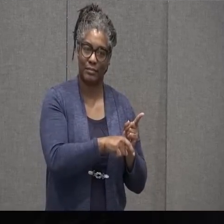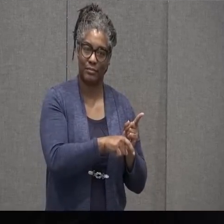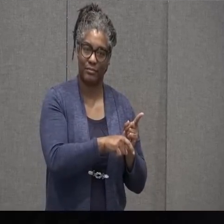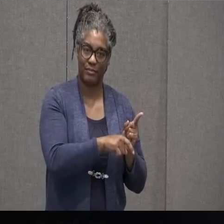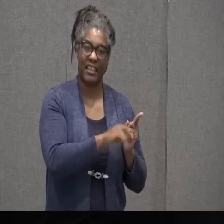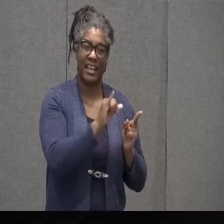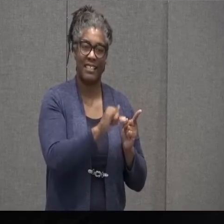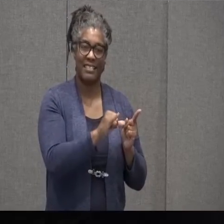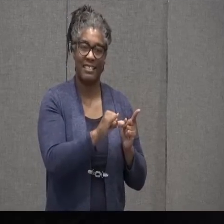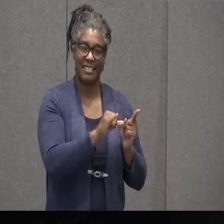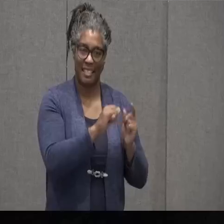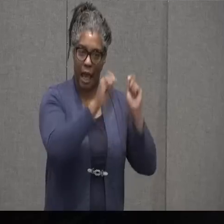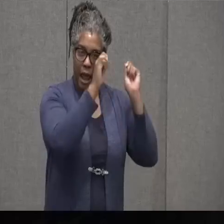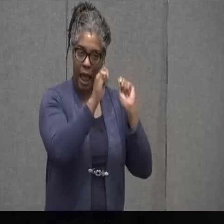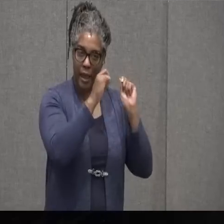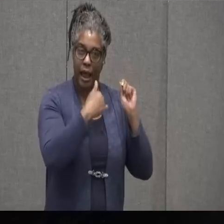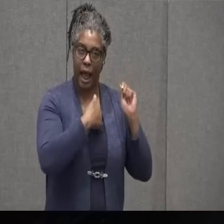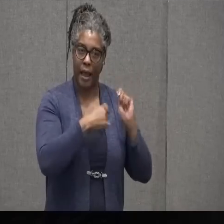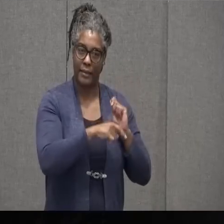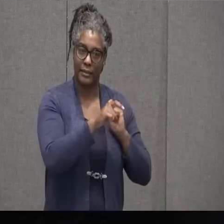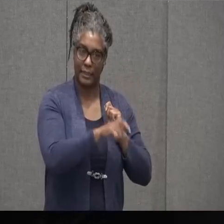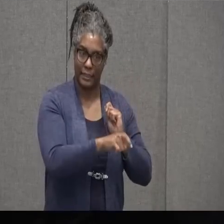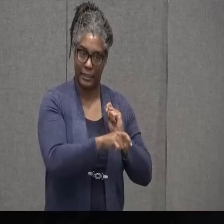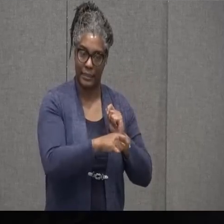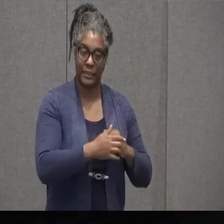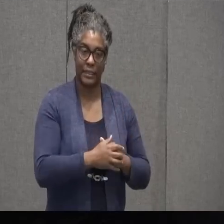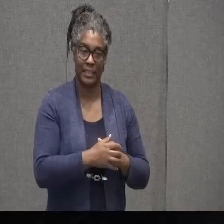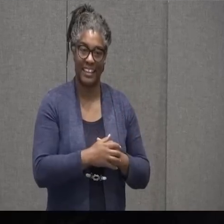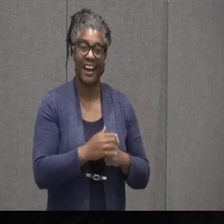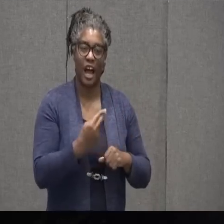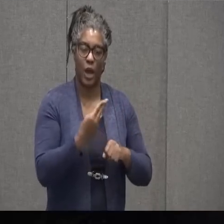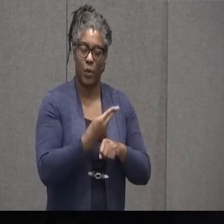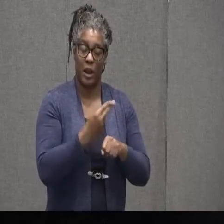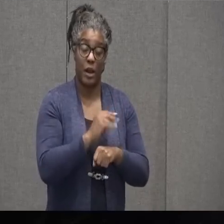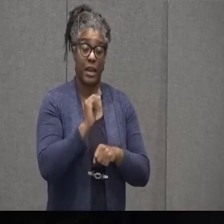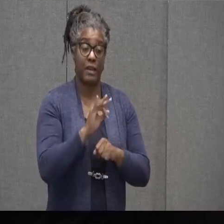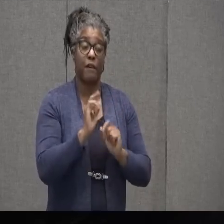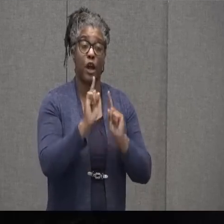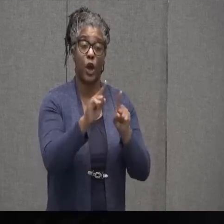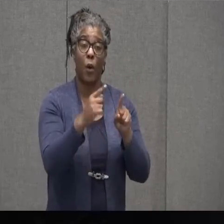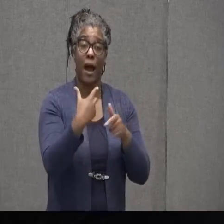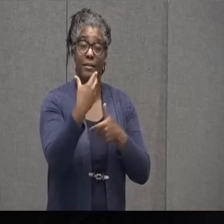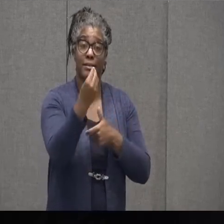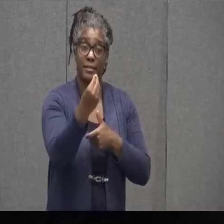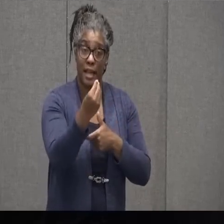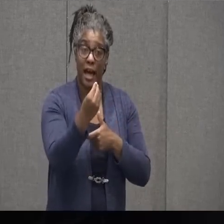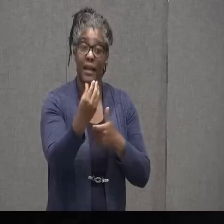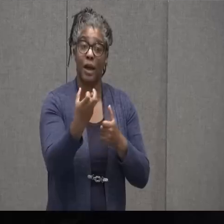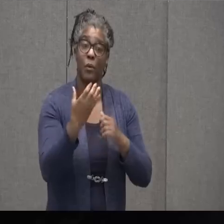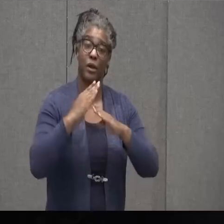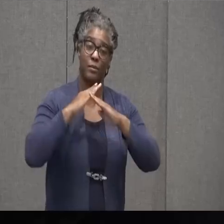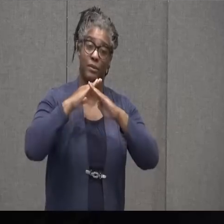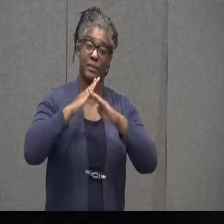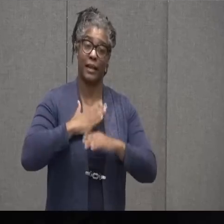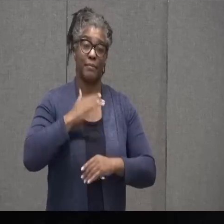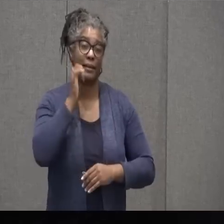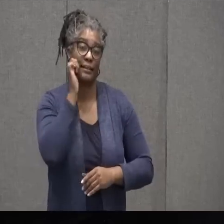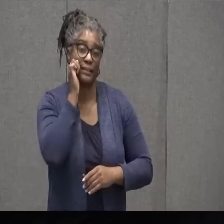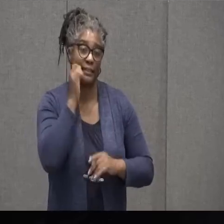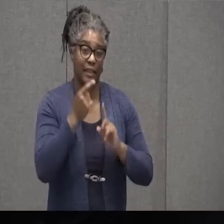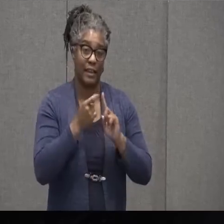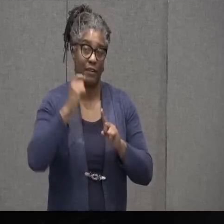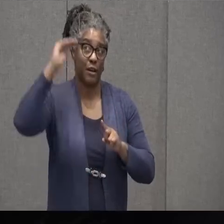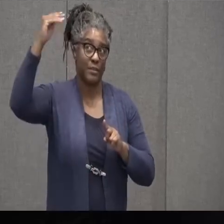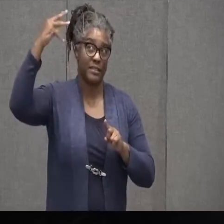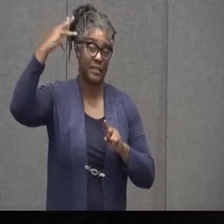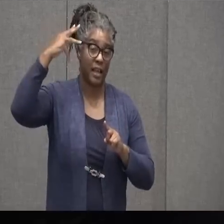need. This is the hat that I wear when I go outside because I want to protect my skin from the sun, and